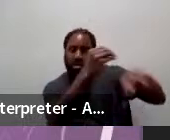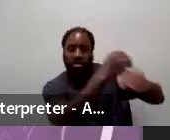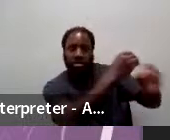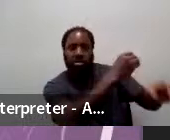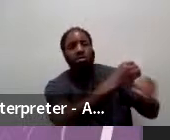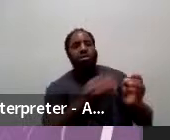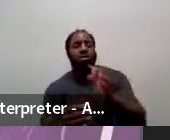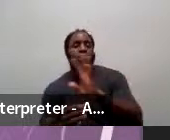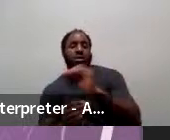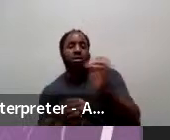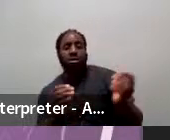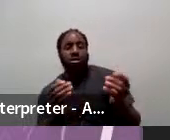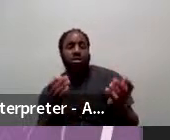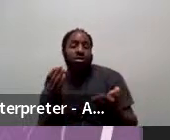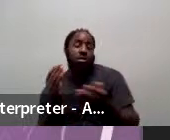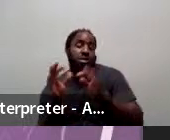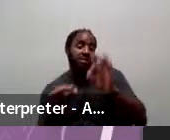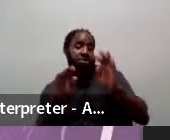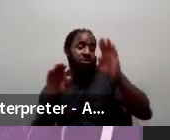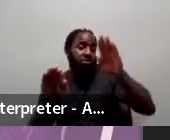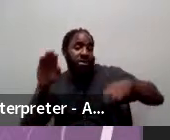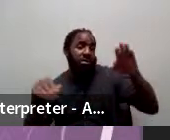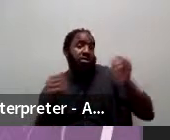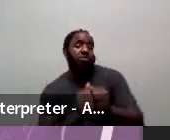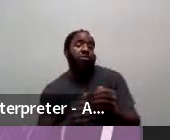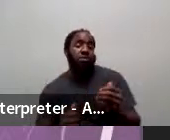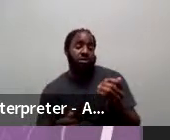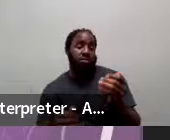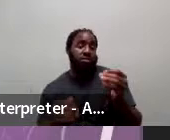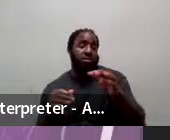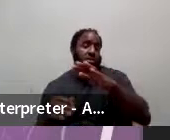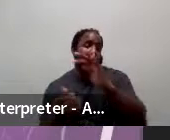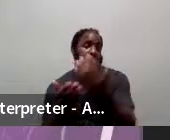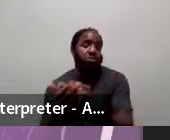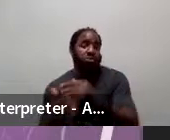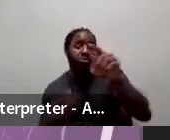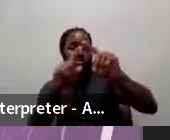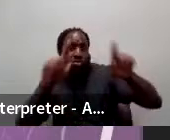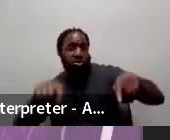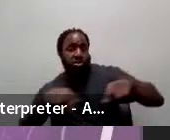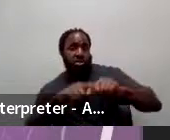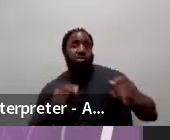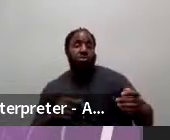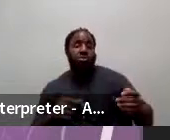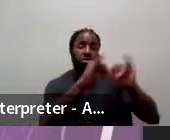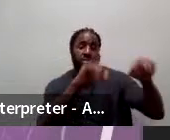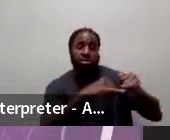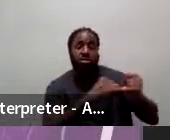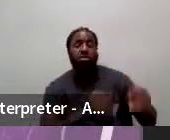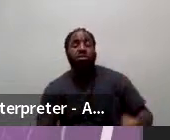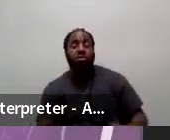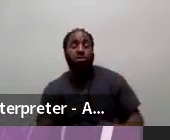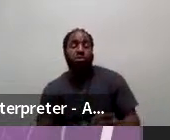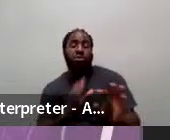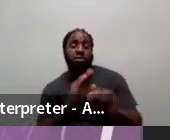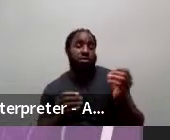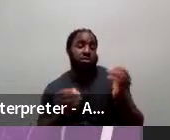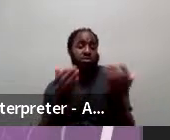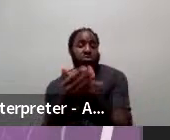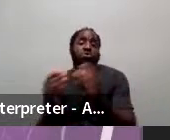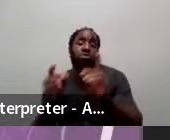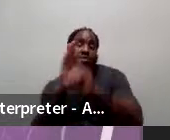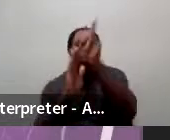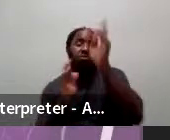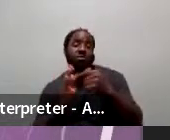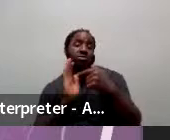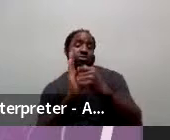be balanced with down zonings. We're now hearing from Luke about a desire for much more development than that's been showing in